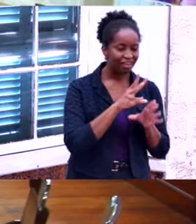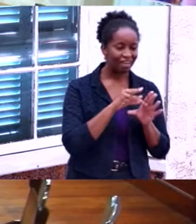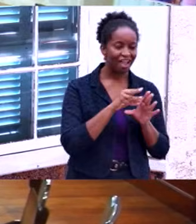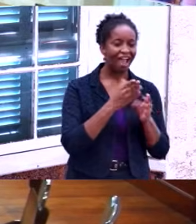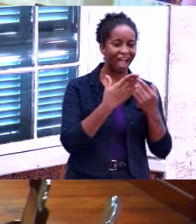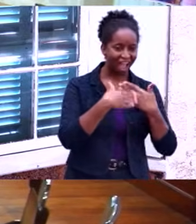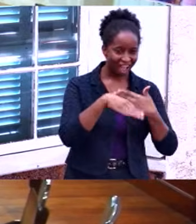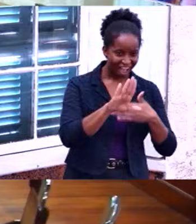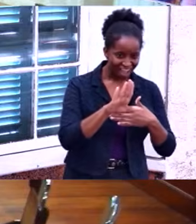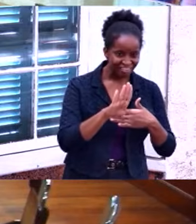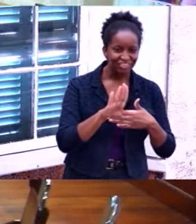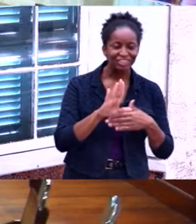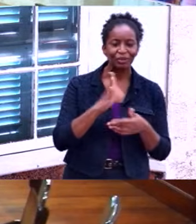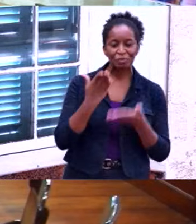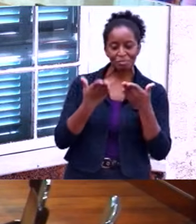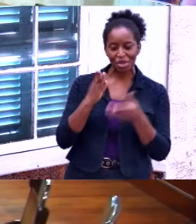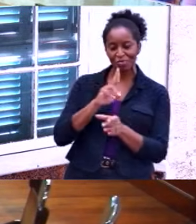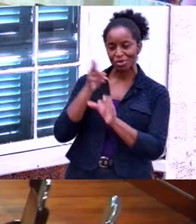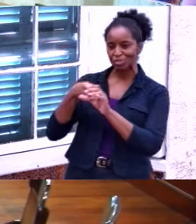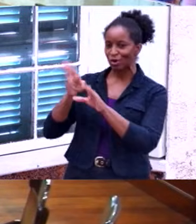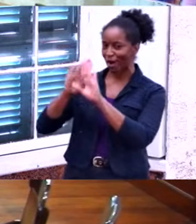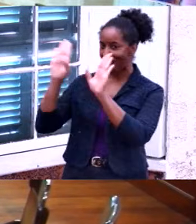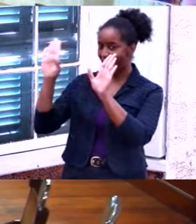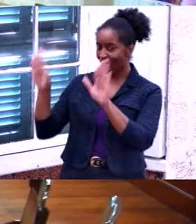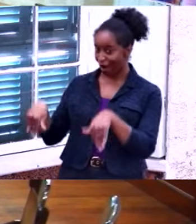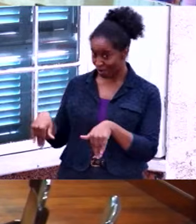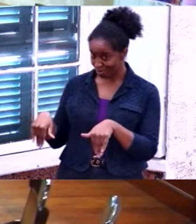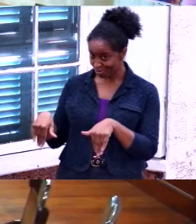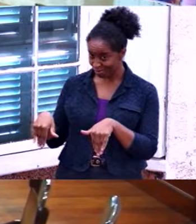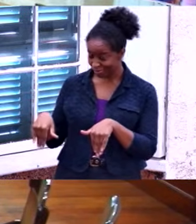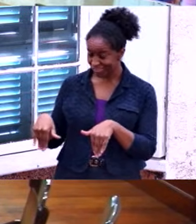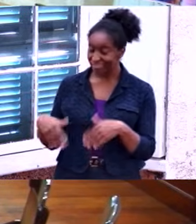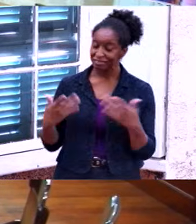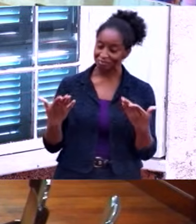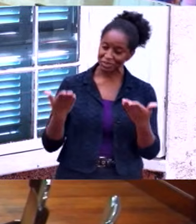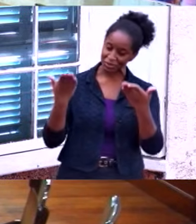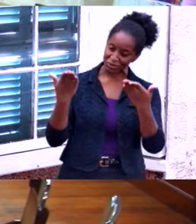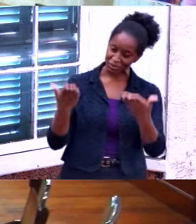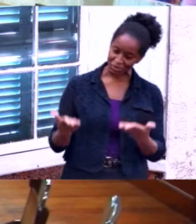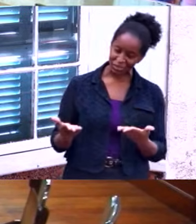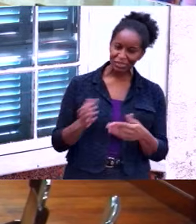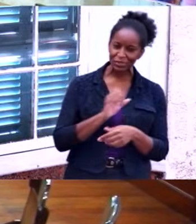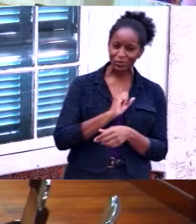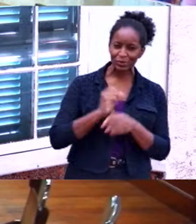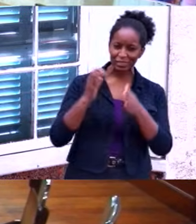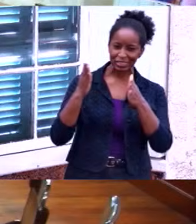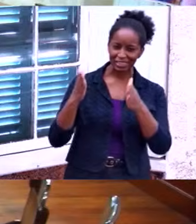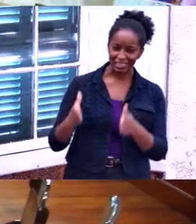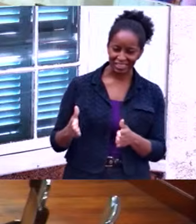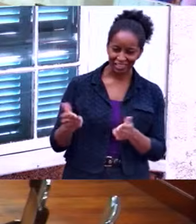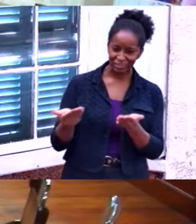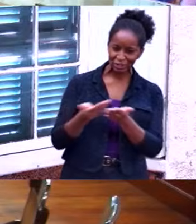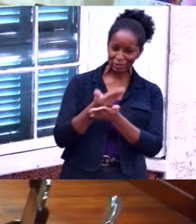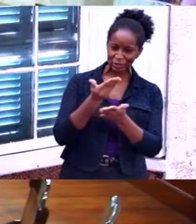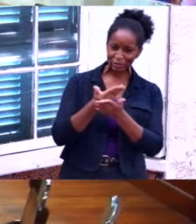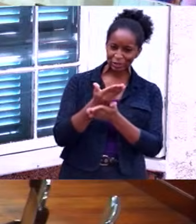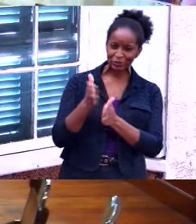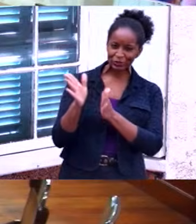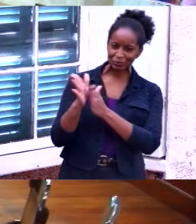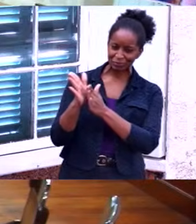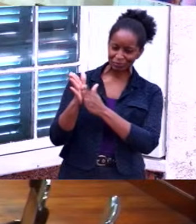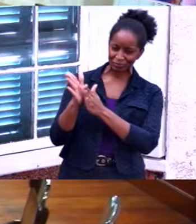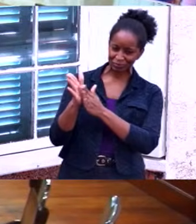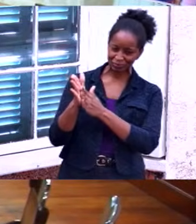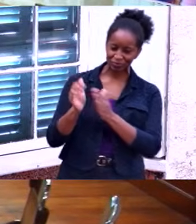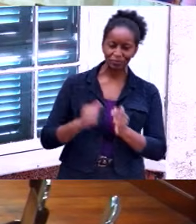you. Thank you. Thank you very much, Senator Baynard. Senator Cummings. Thank you very much,